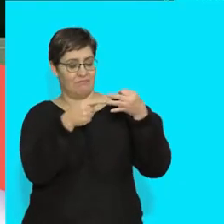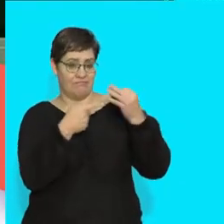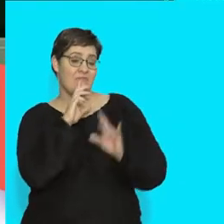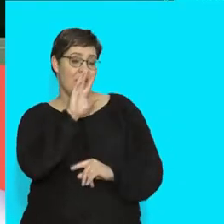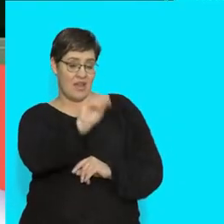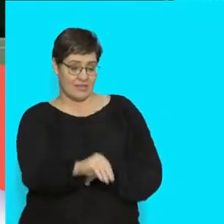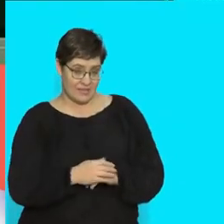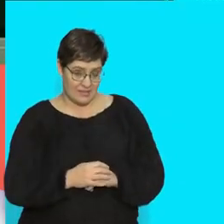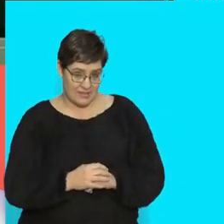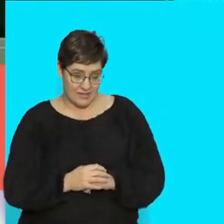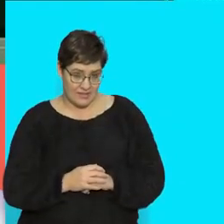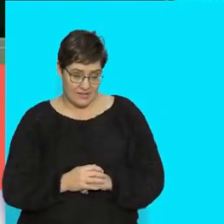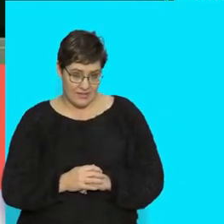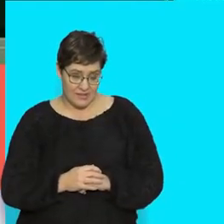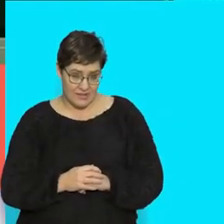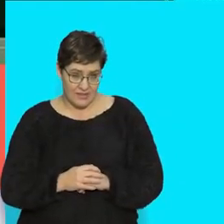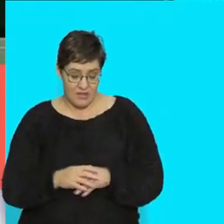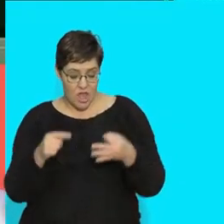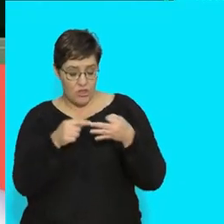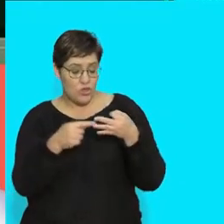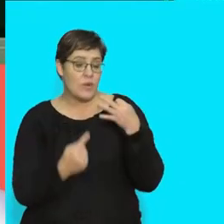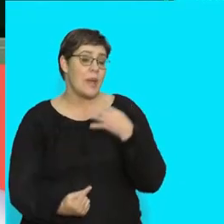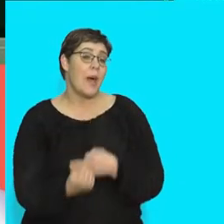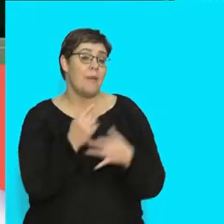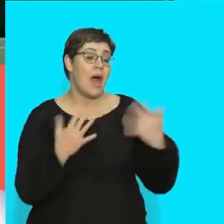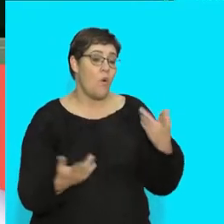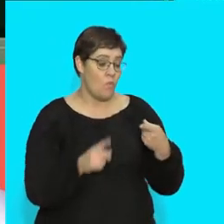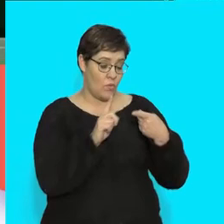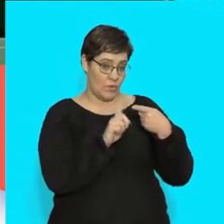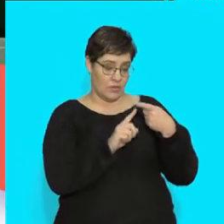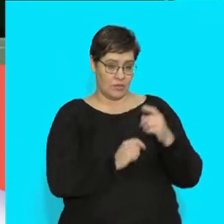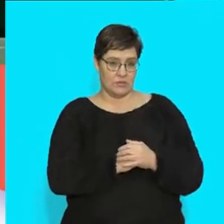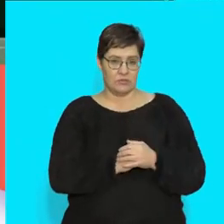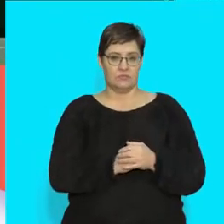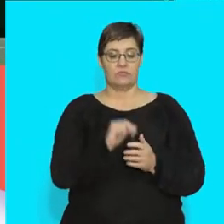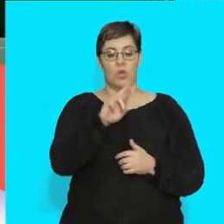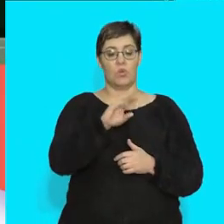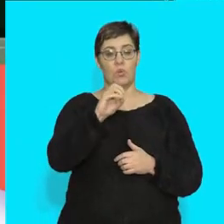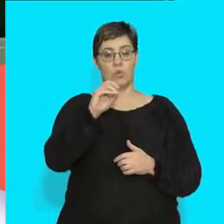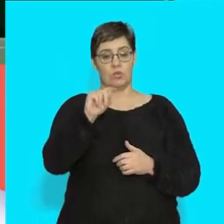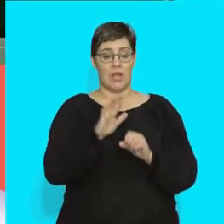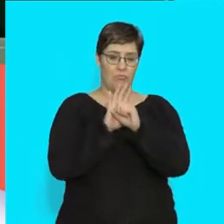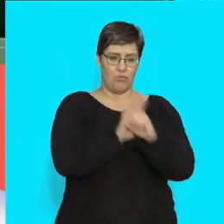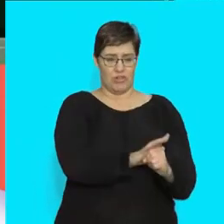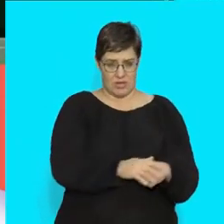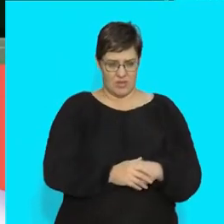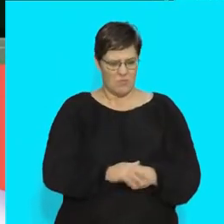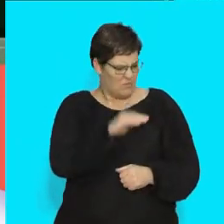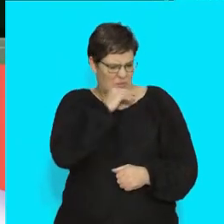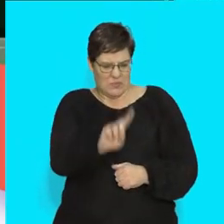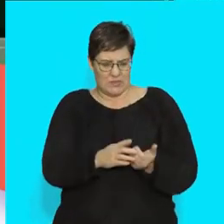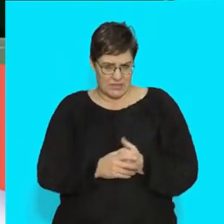The three ways that water gets up. The first one is root pressure. What do I mean by root pressure?